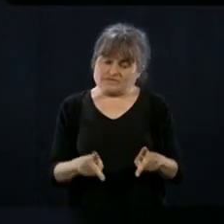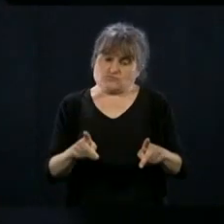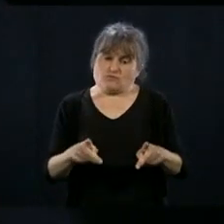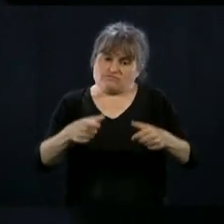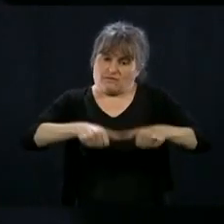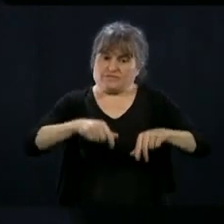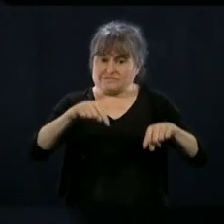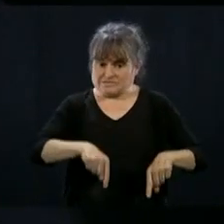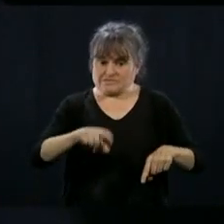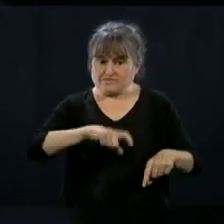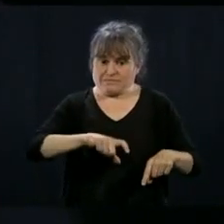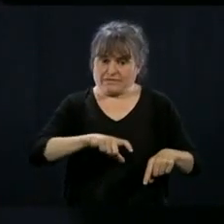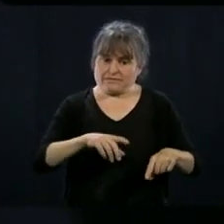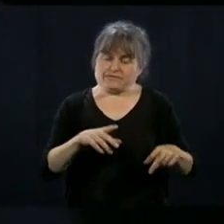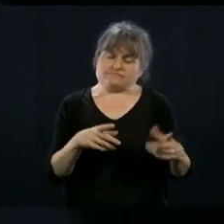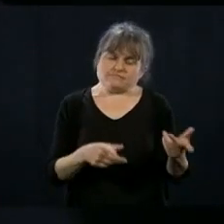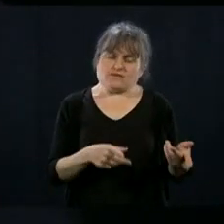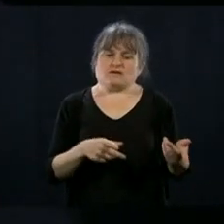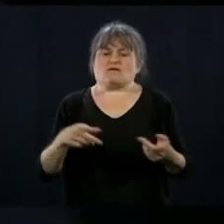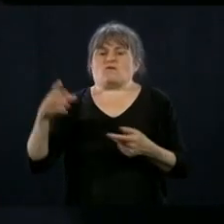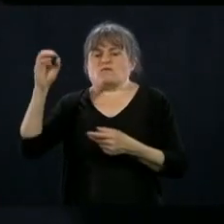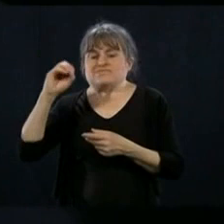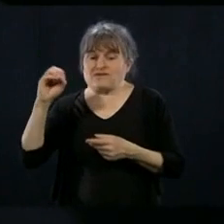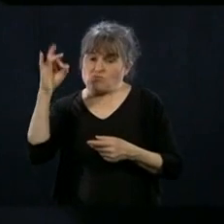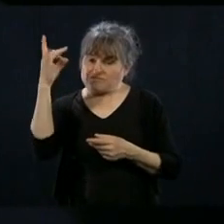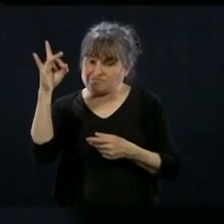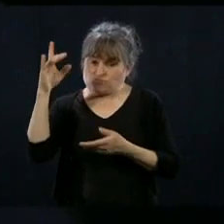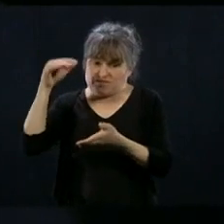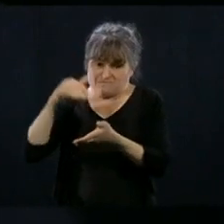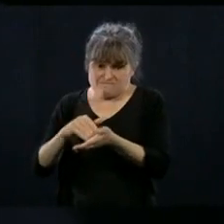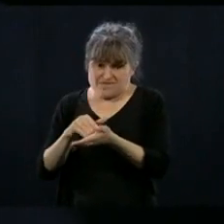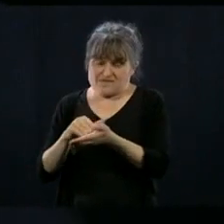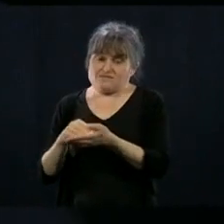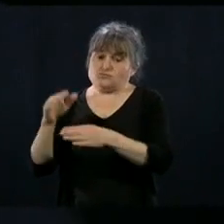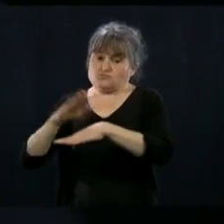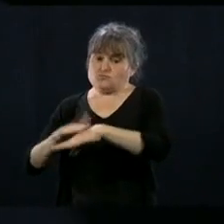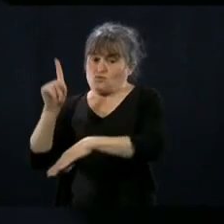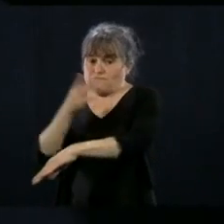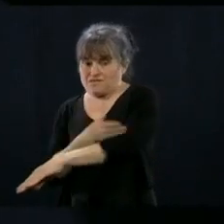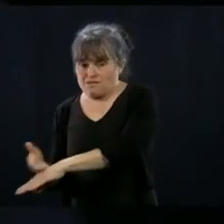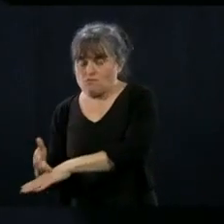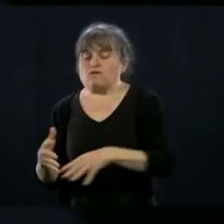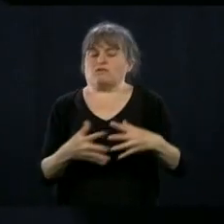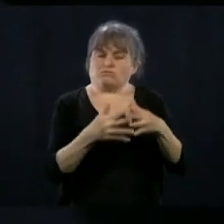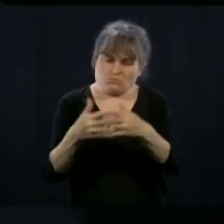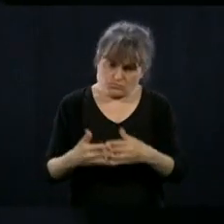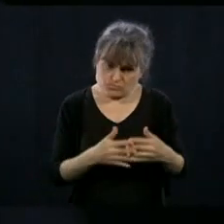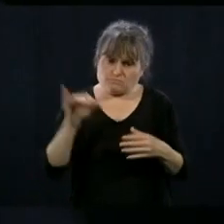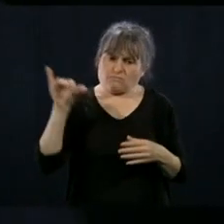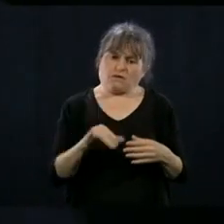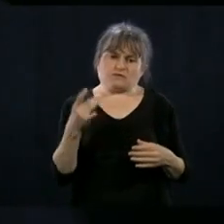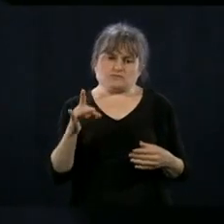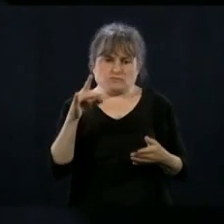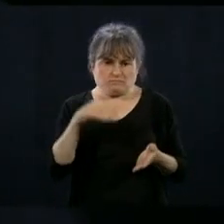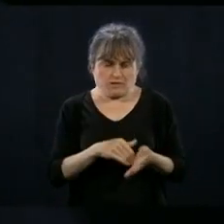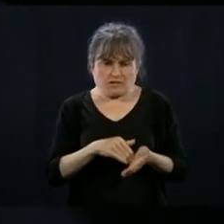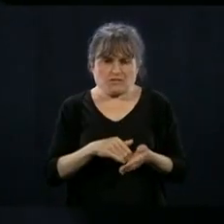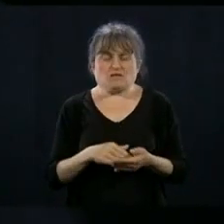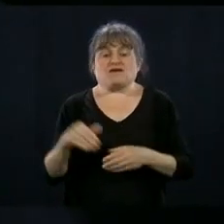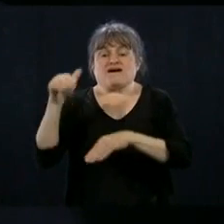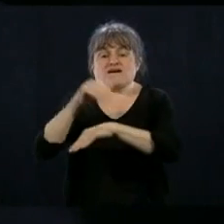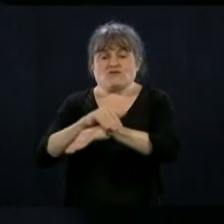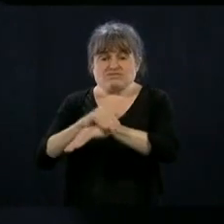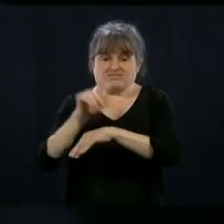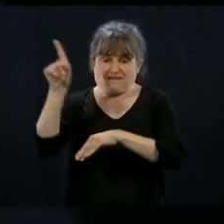Ontario, it's 18,000. In the U.S., 18,000 per million. In the United Kingdom, 12,000.